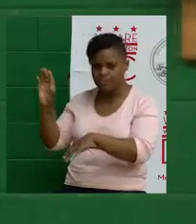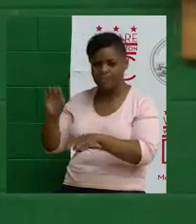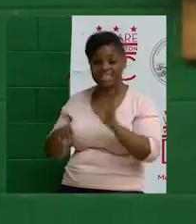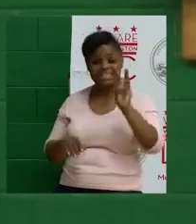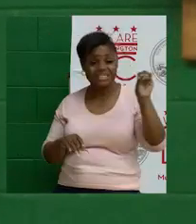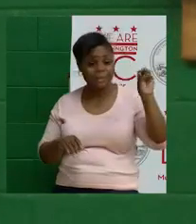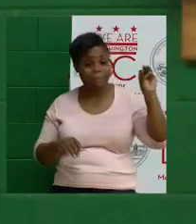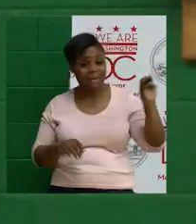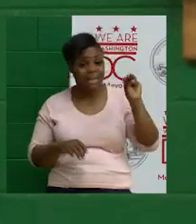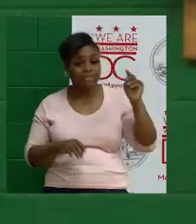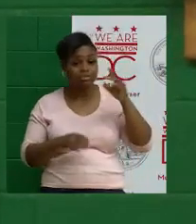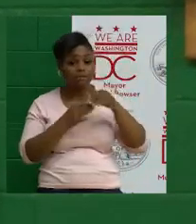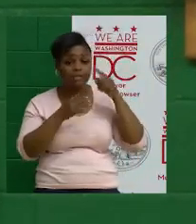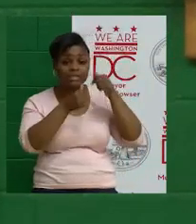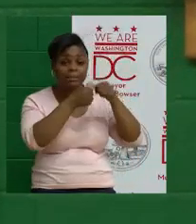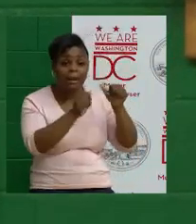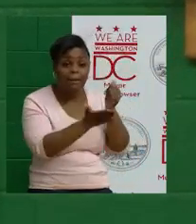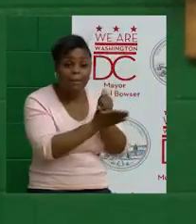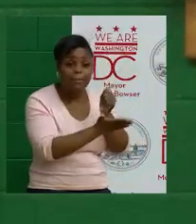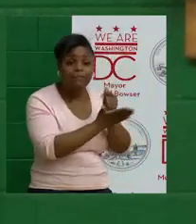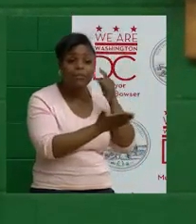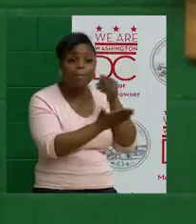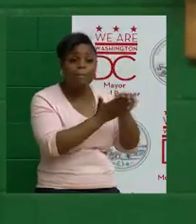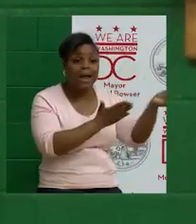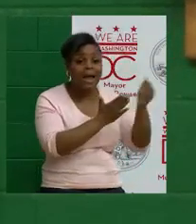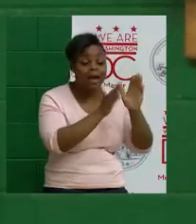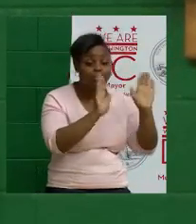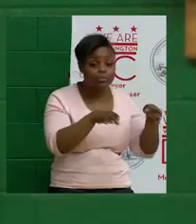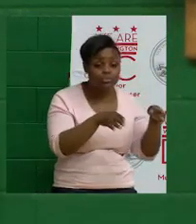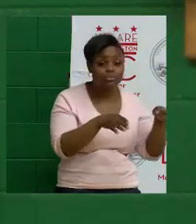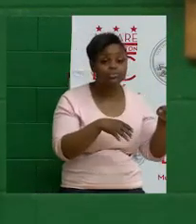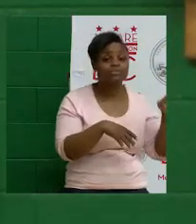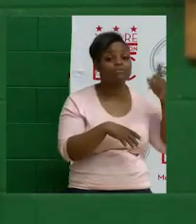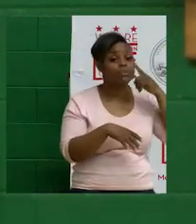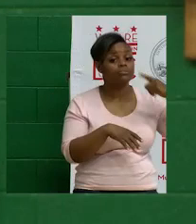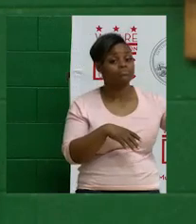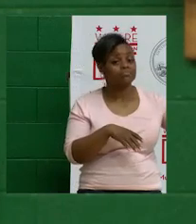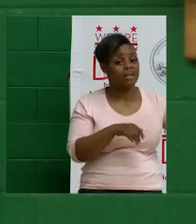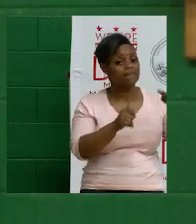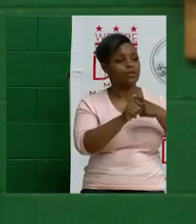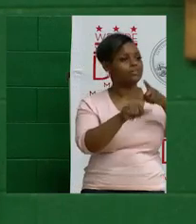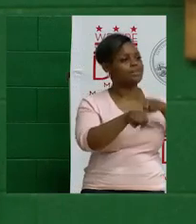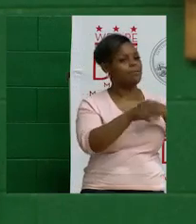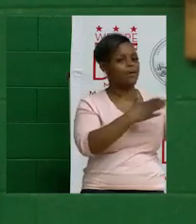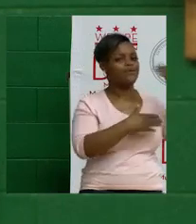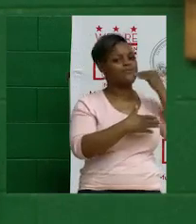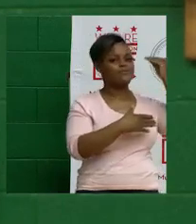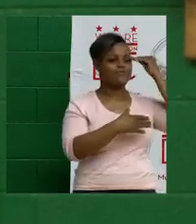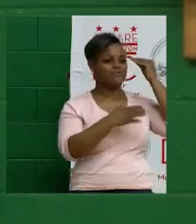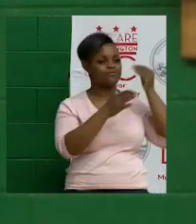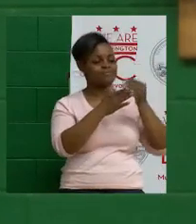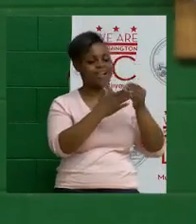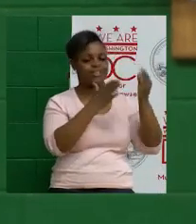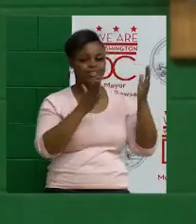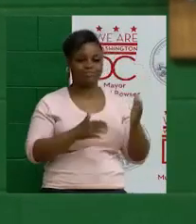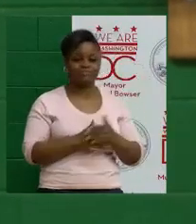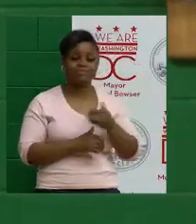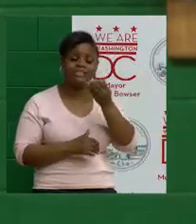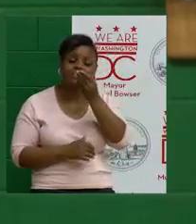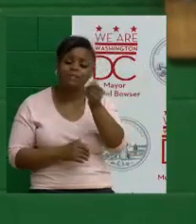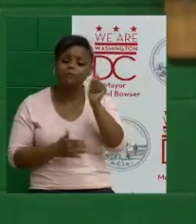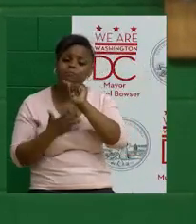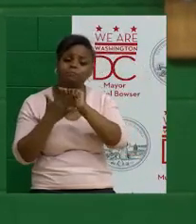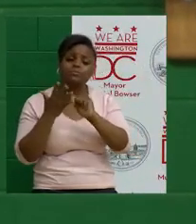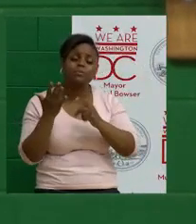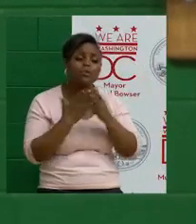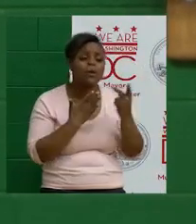$60 million for down payment assistance so that DC residents can become first-time home buyers. So there are a number of important